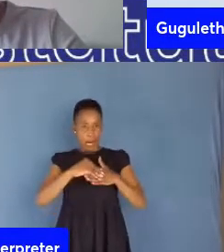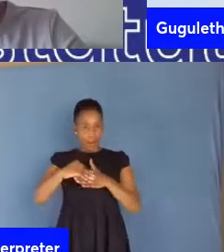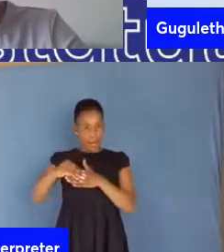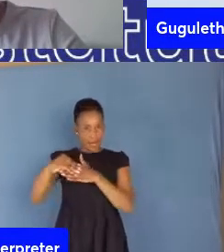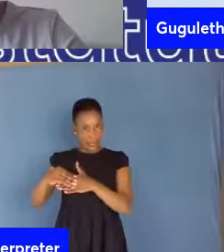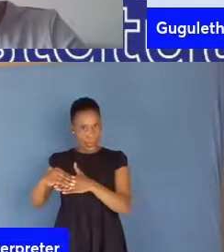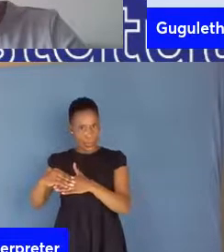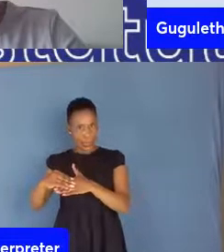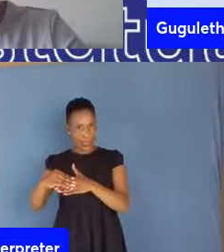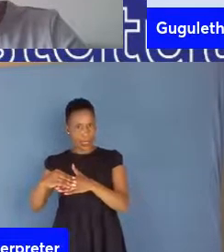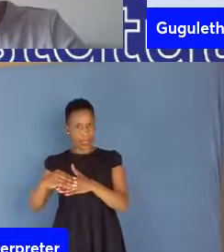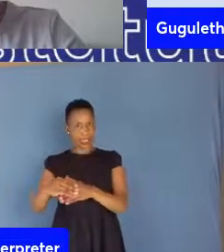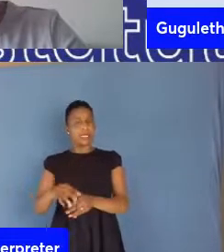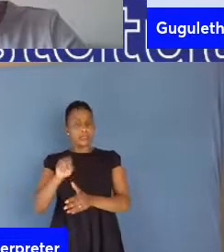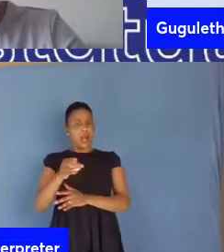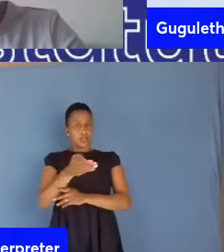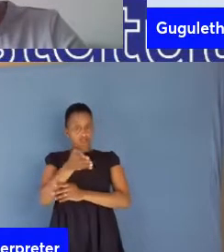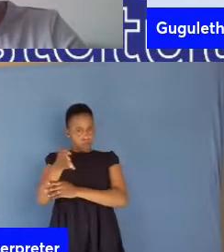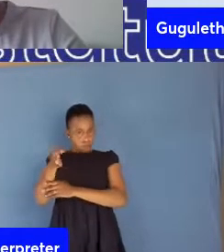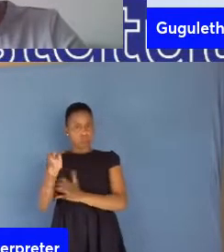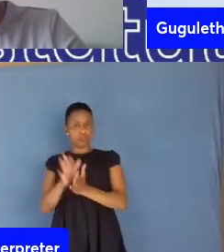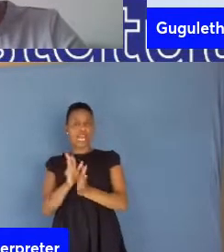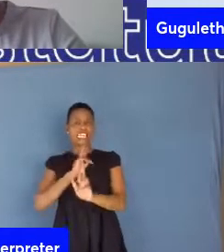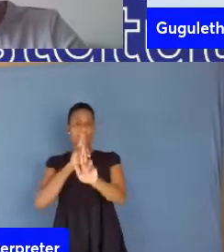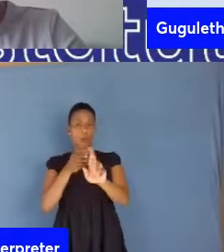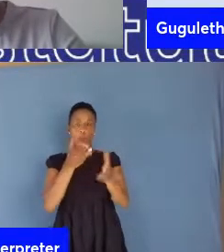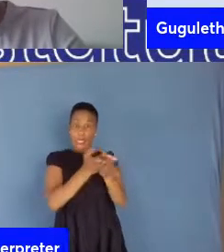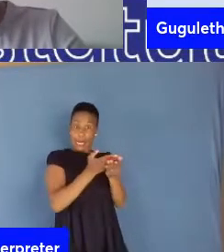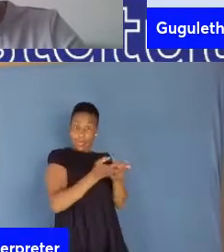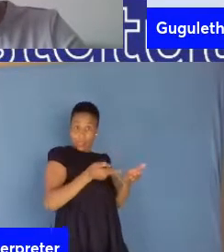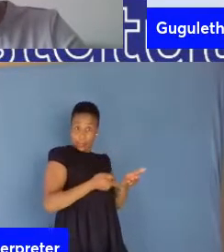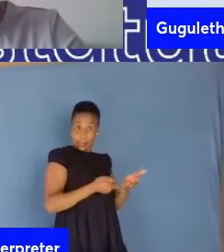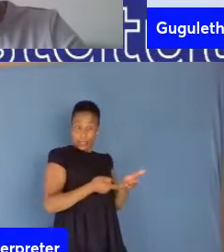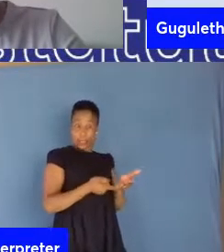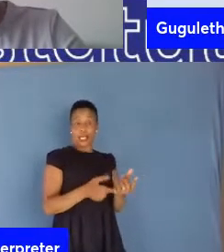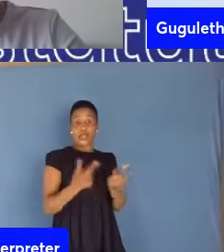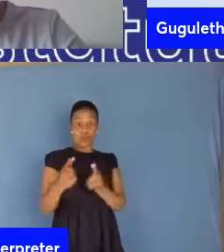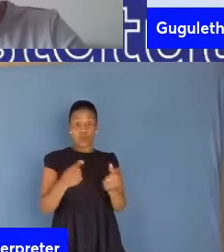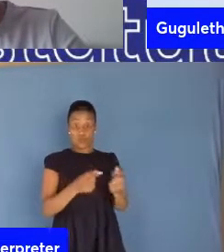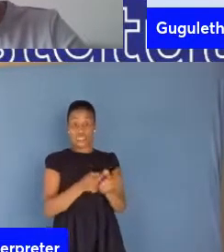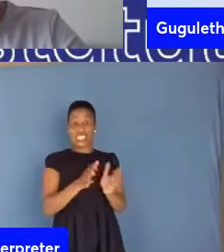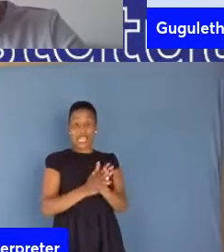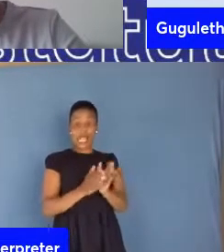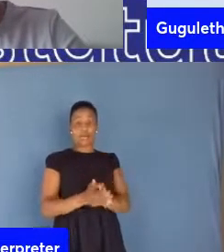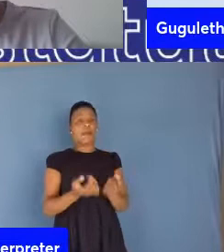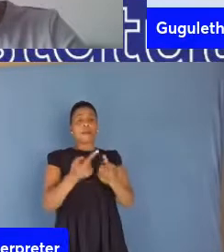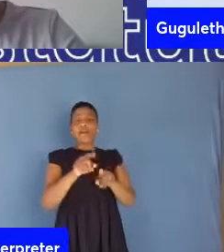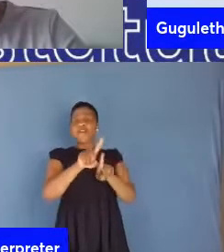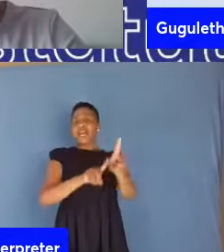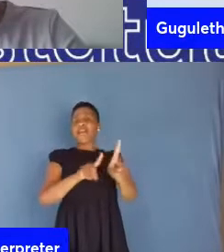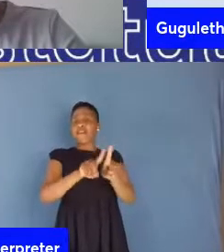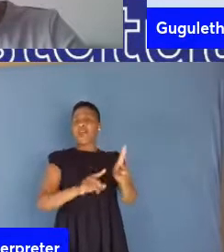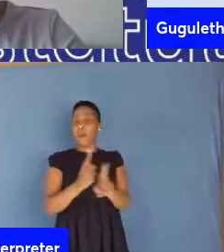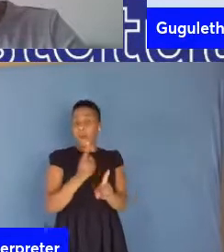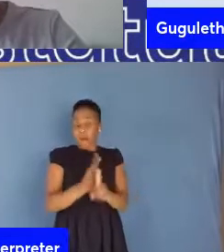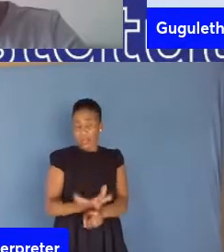to these cases, and they do so with failure. So the biggest